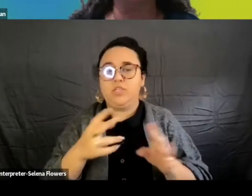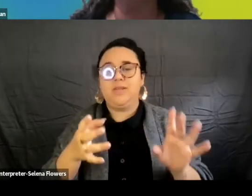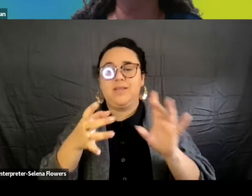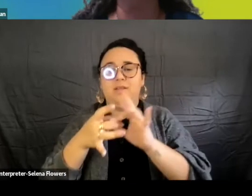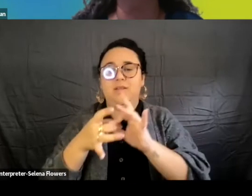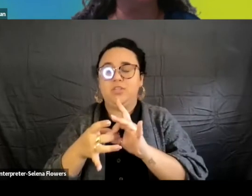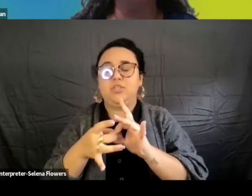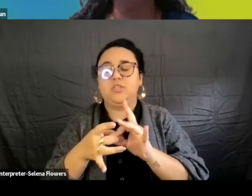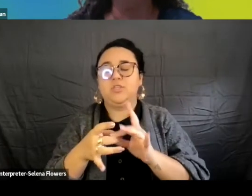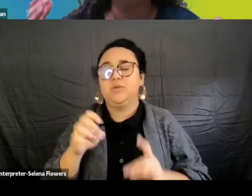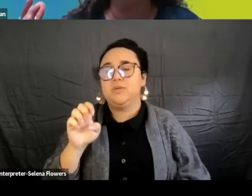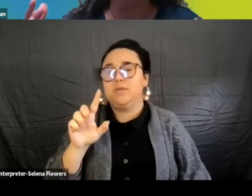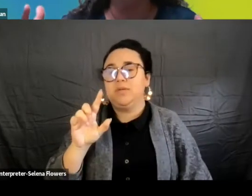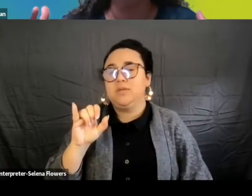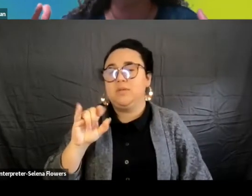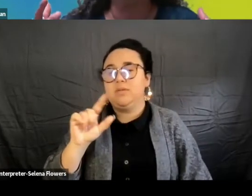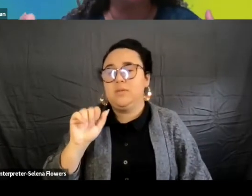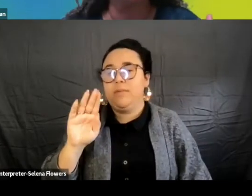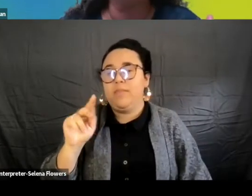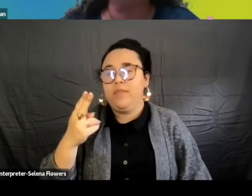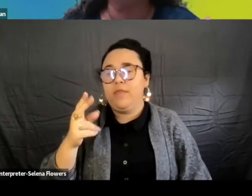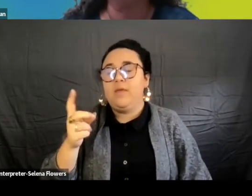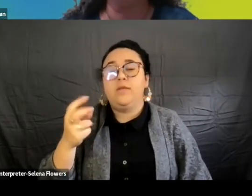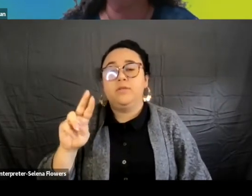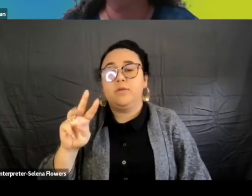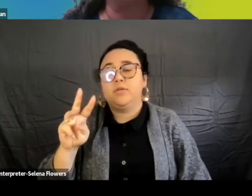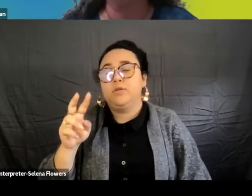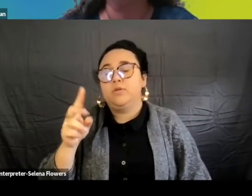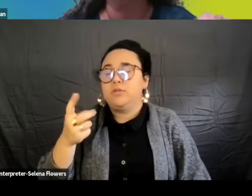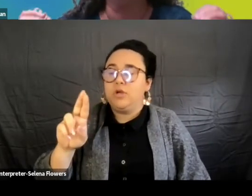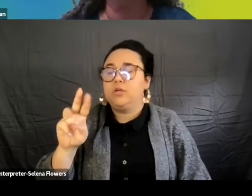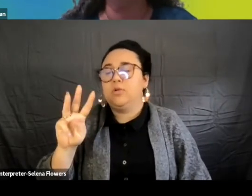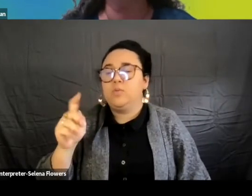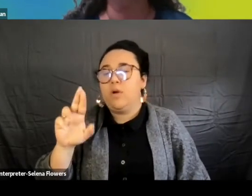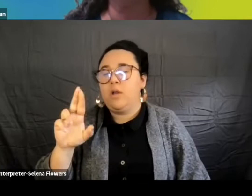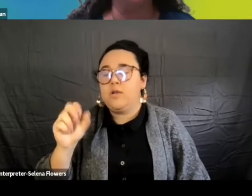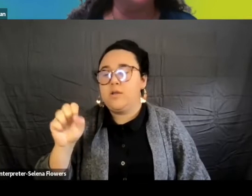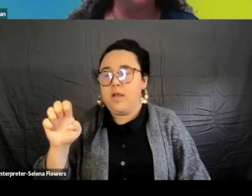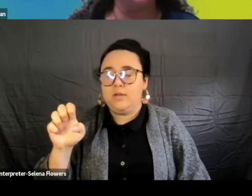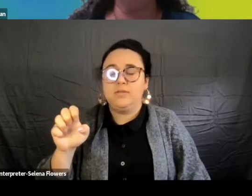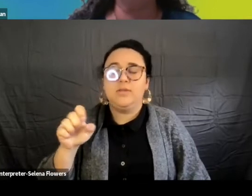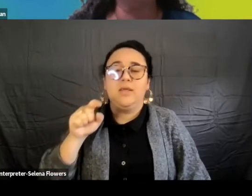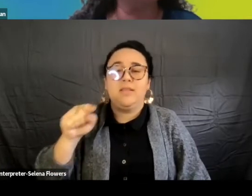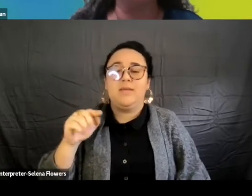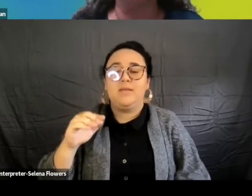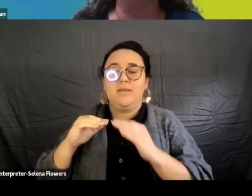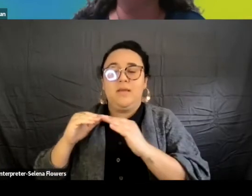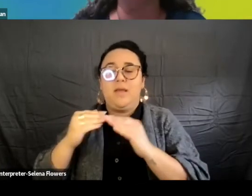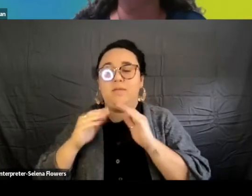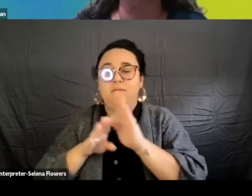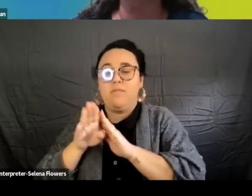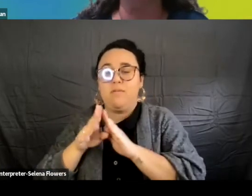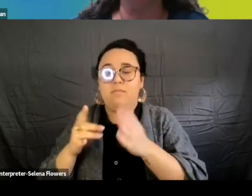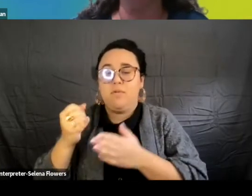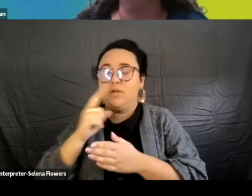Dr. Waterhouse were saying, these equitable development projects are so community specific. I mean, I